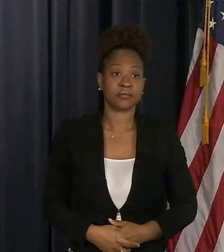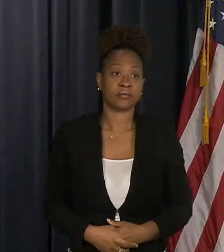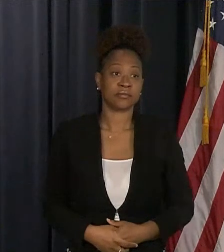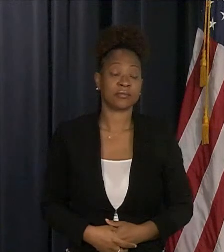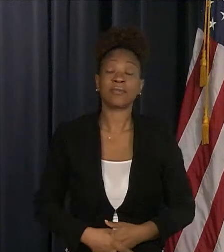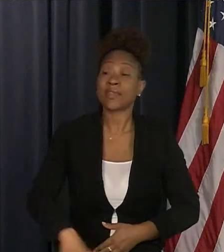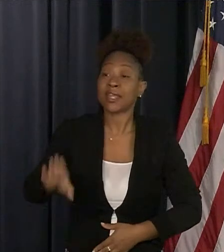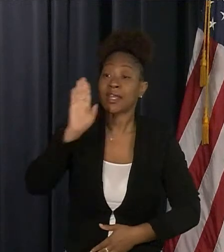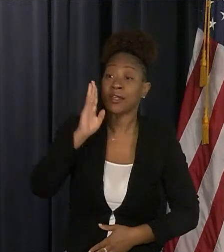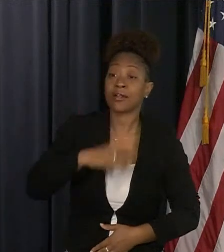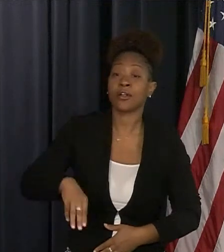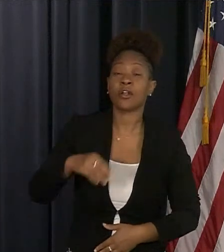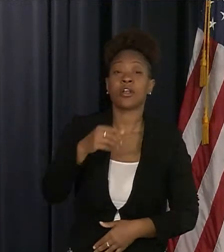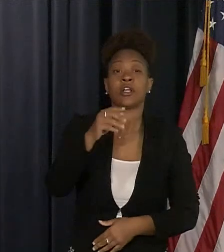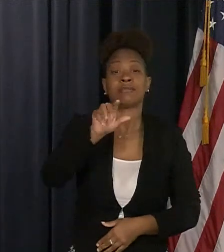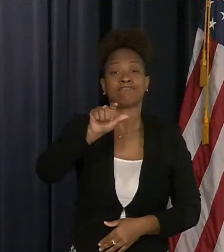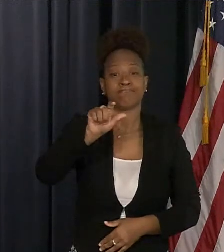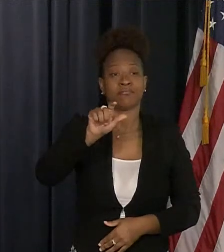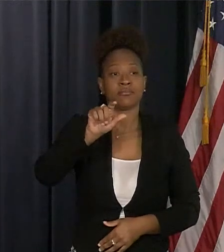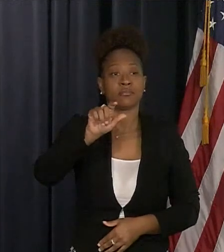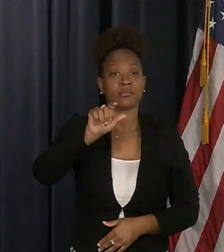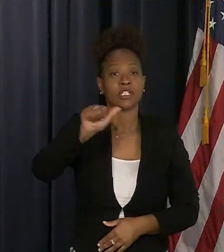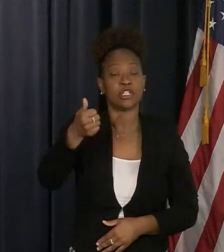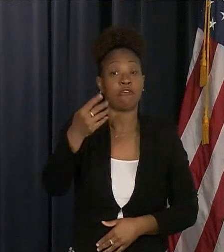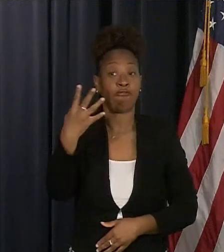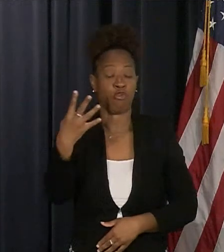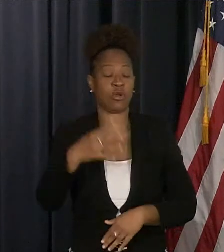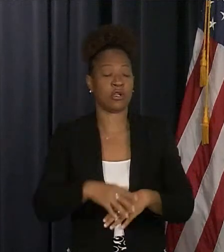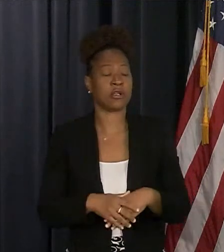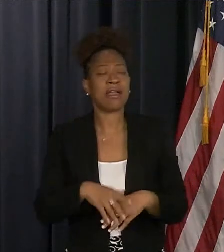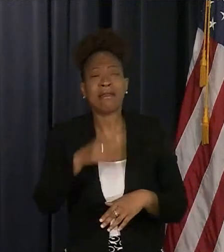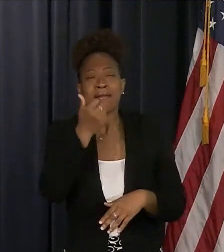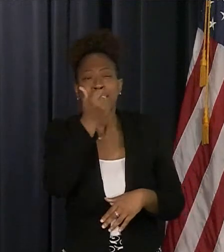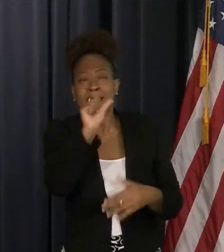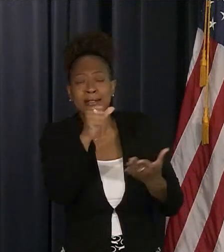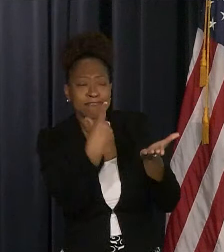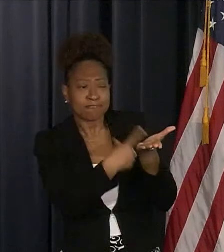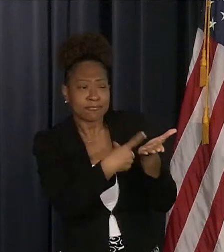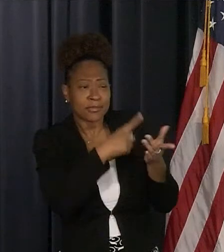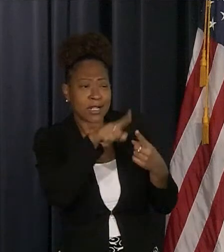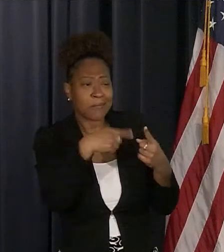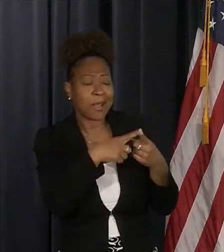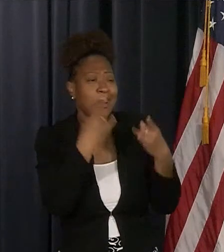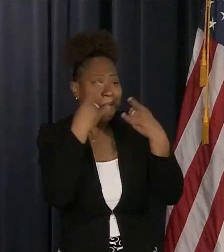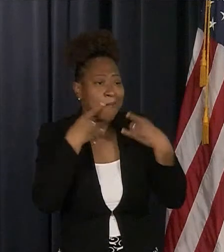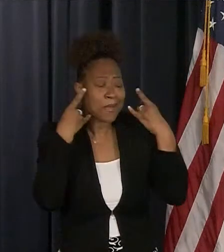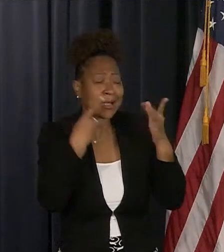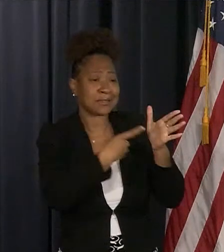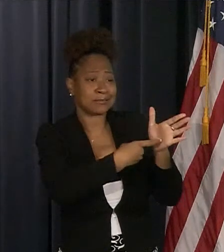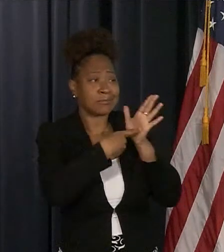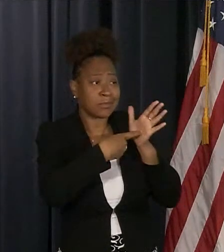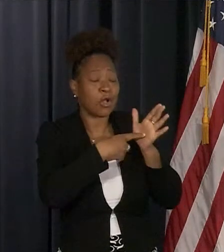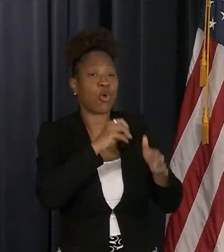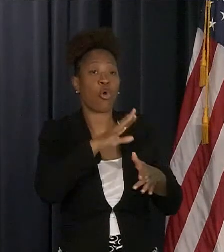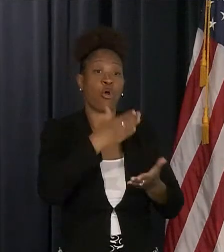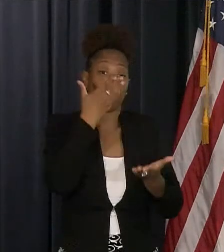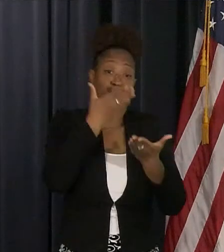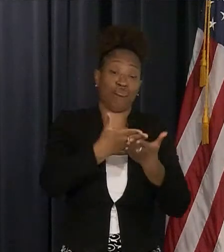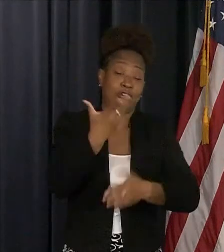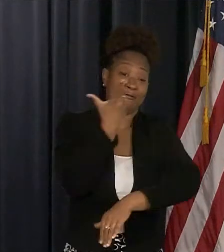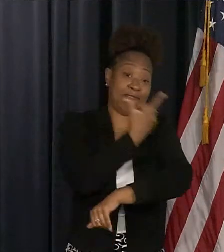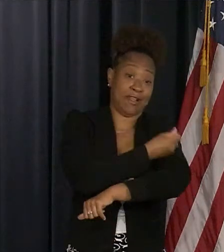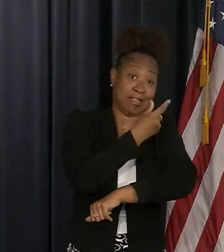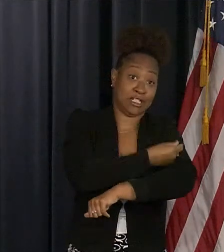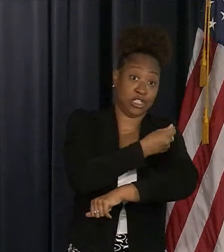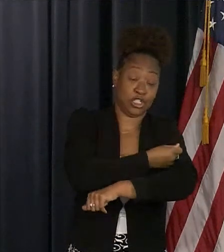Hi, Mr. Mayor. Grant Herms from Channel 4. Has there been any talk of a mask mandate or a proof of vaccination requirement in